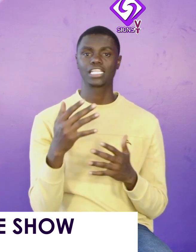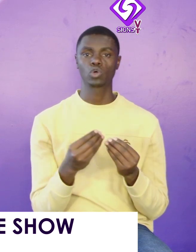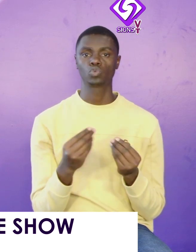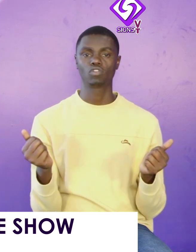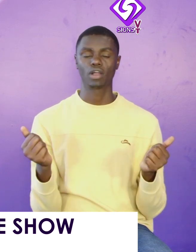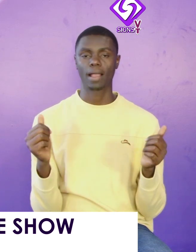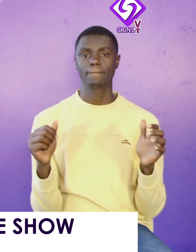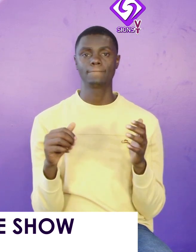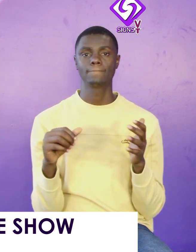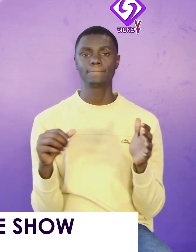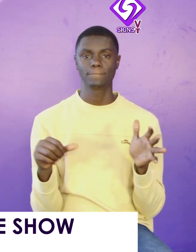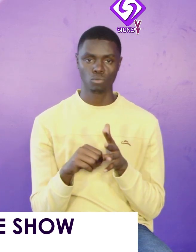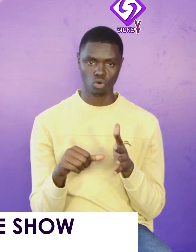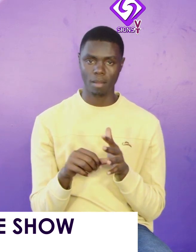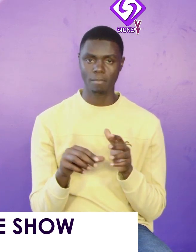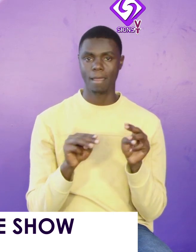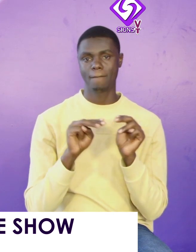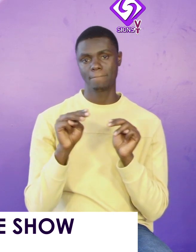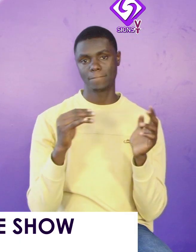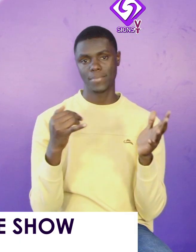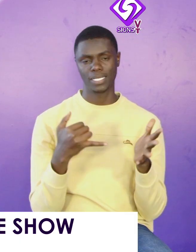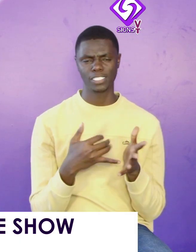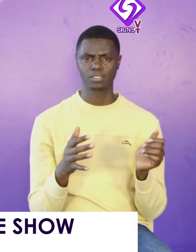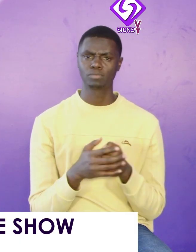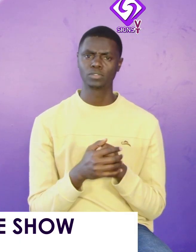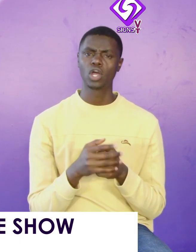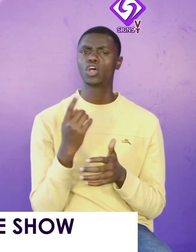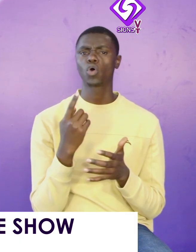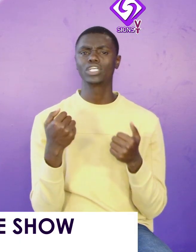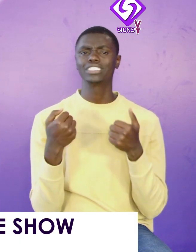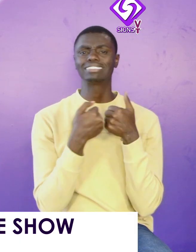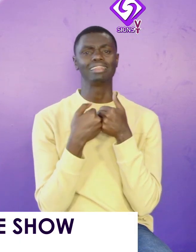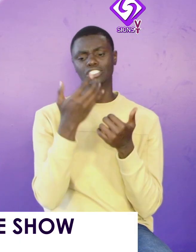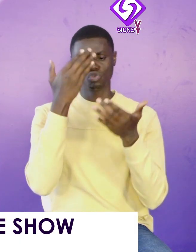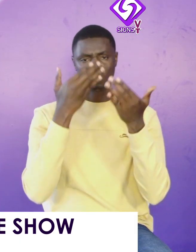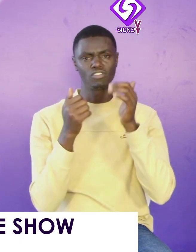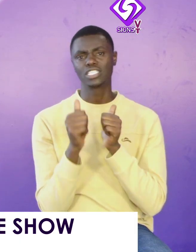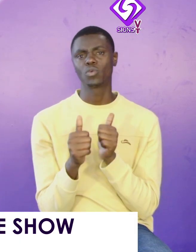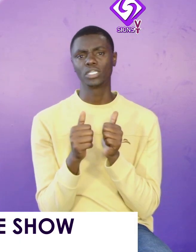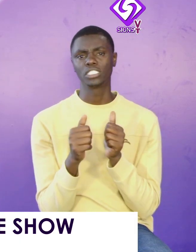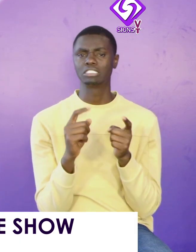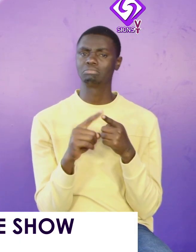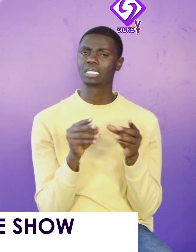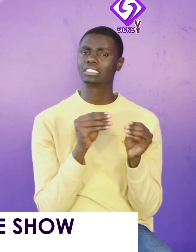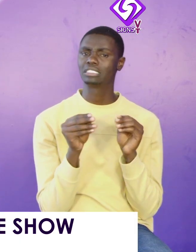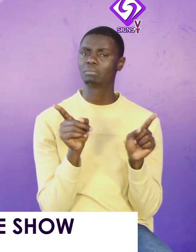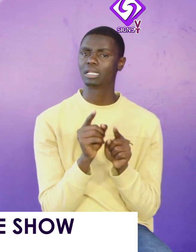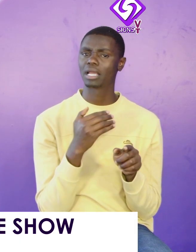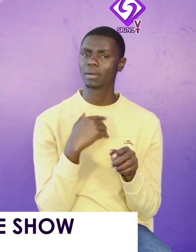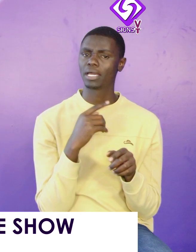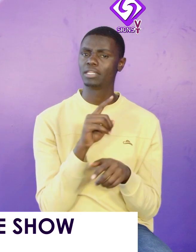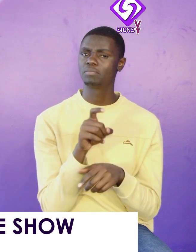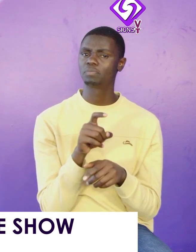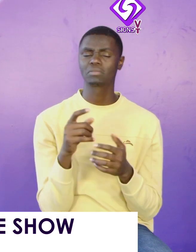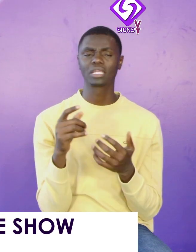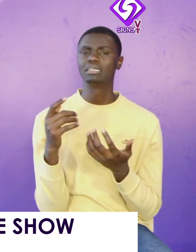it. Manage it. What challenge is it you're facing today? Is it a disability like mine? Is it a